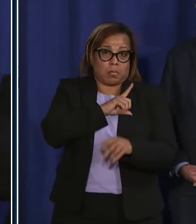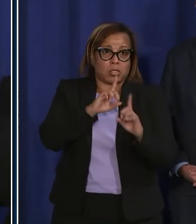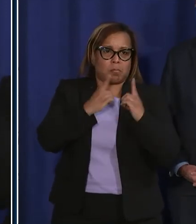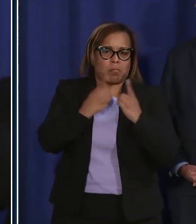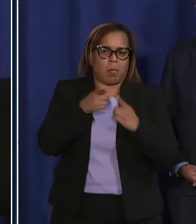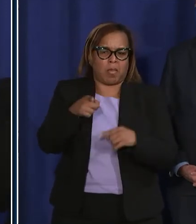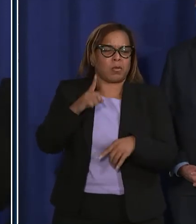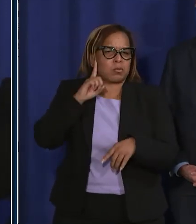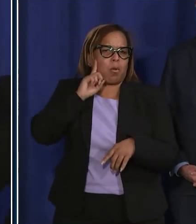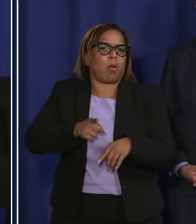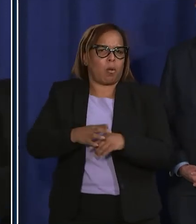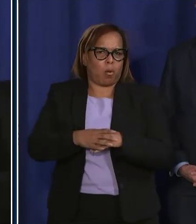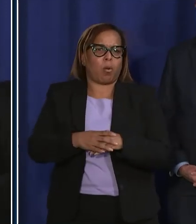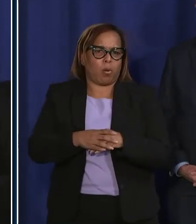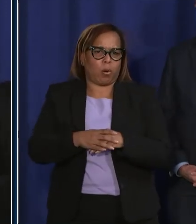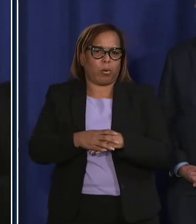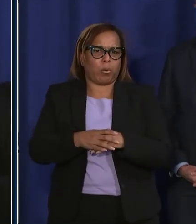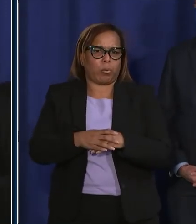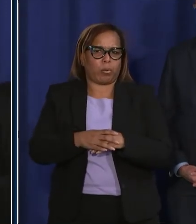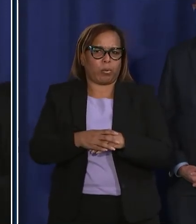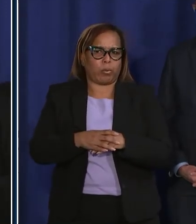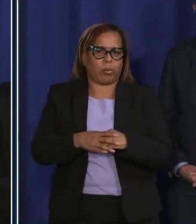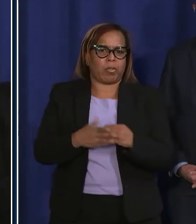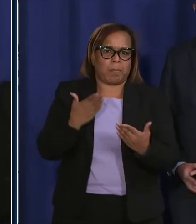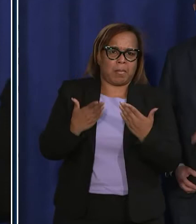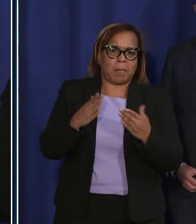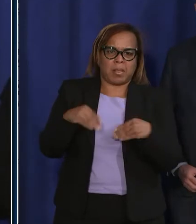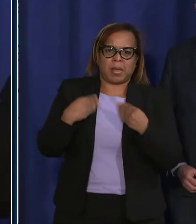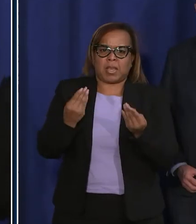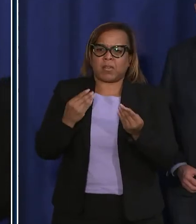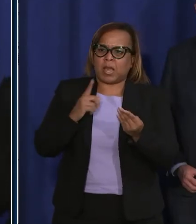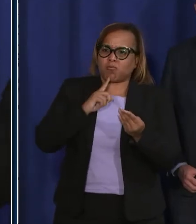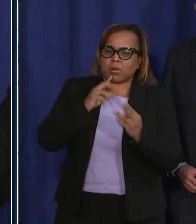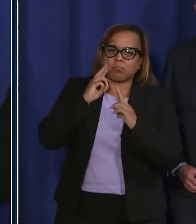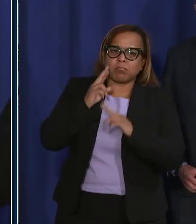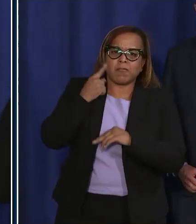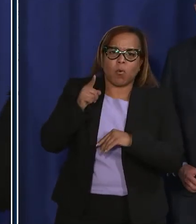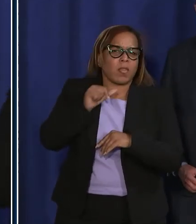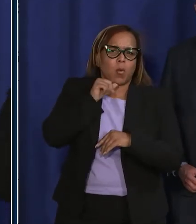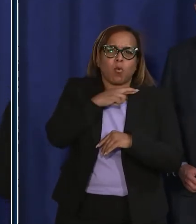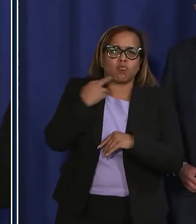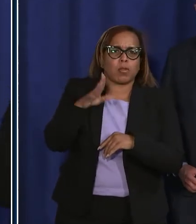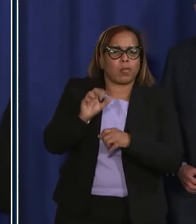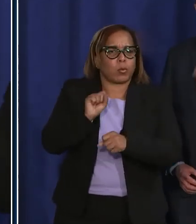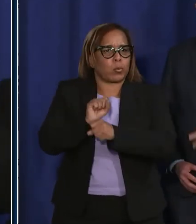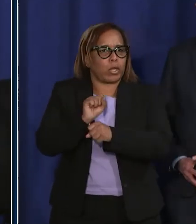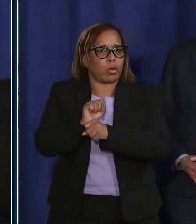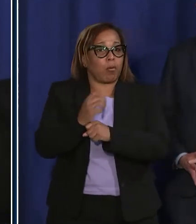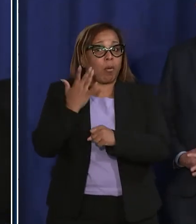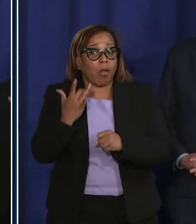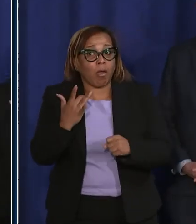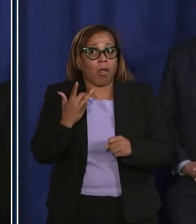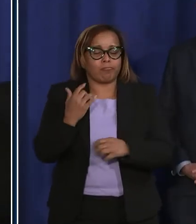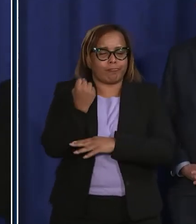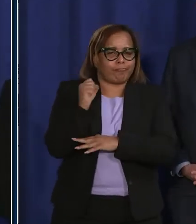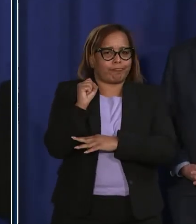smarter than maybe they've been given credit for. They're not going to risk their careers by being insubordinate and having in